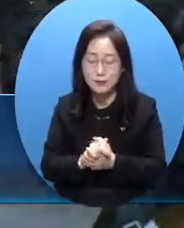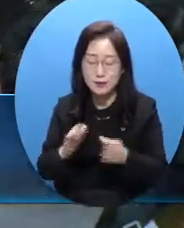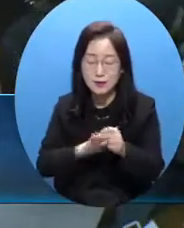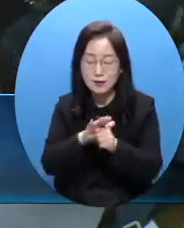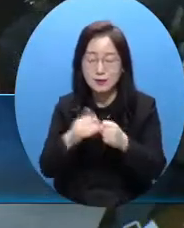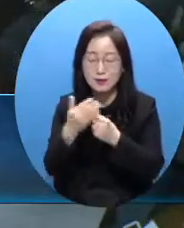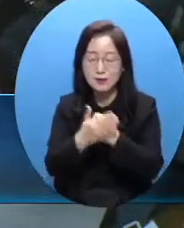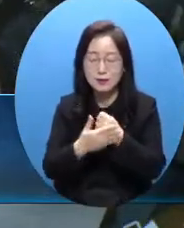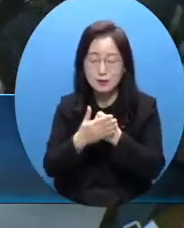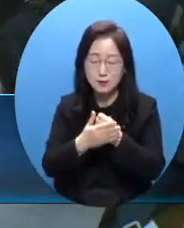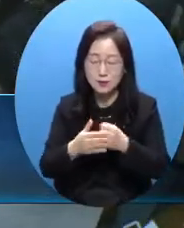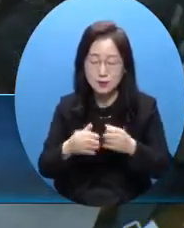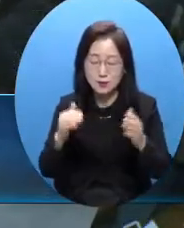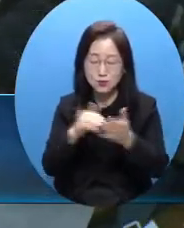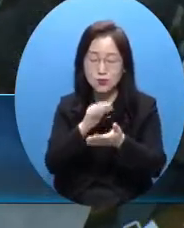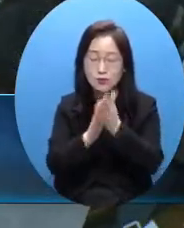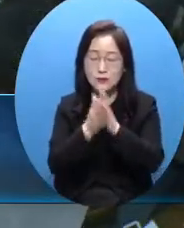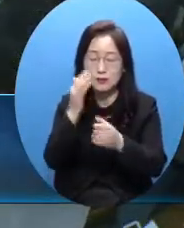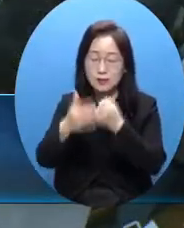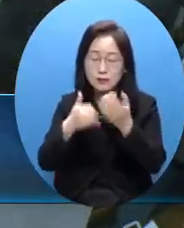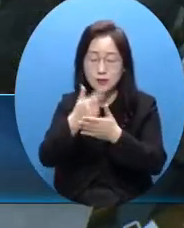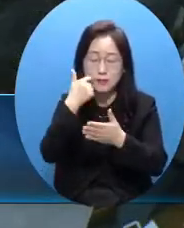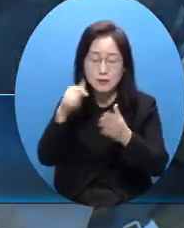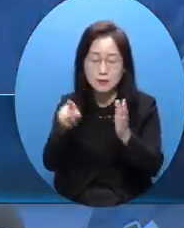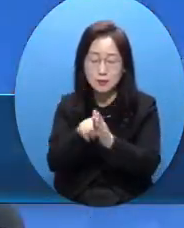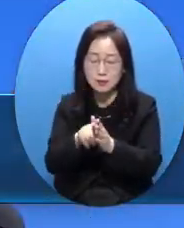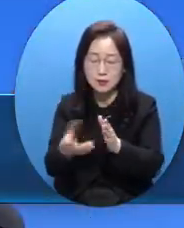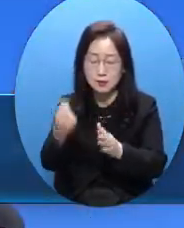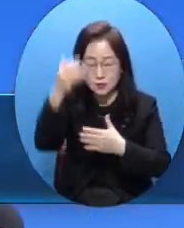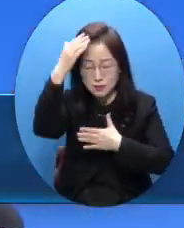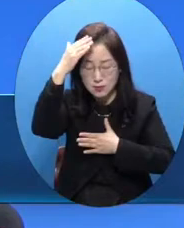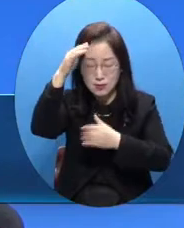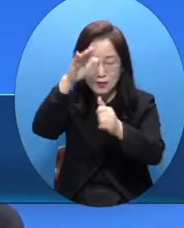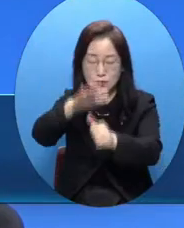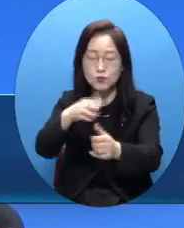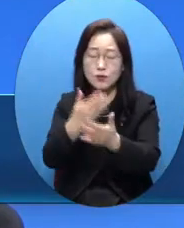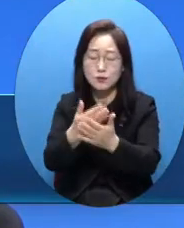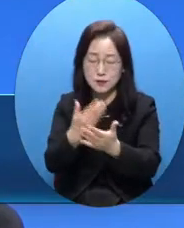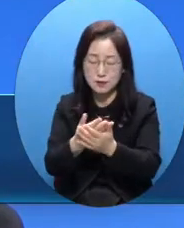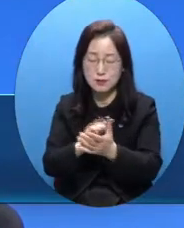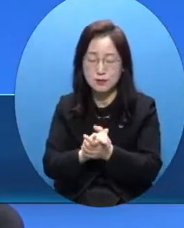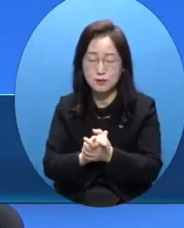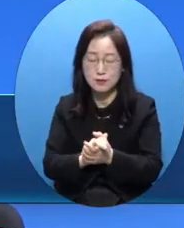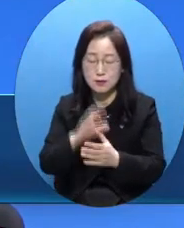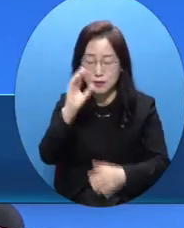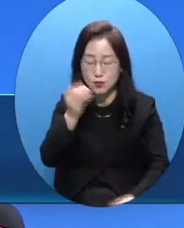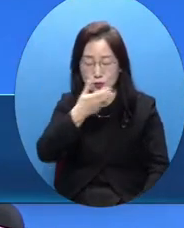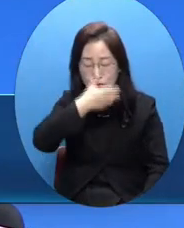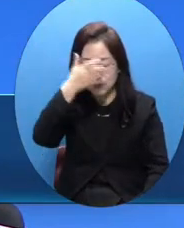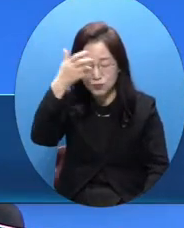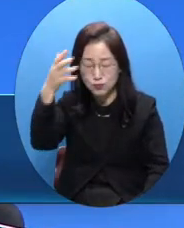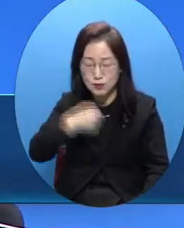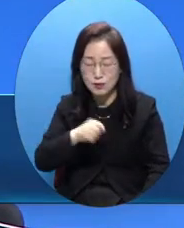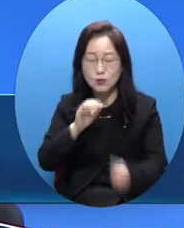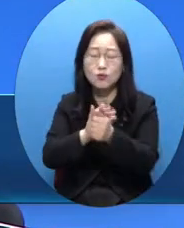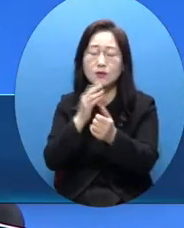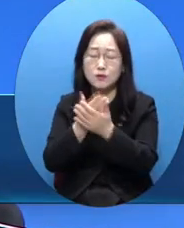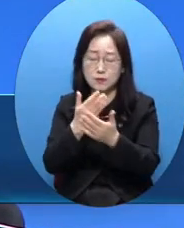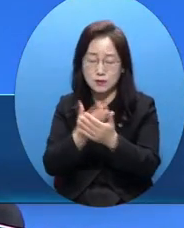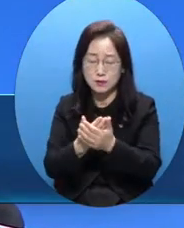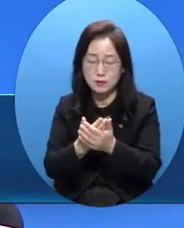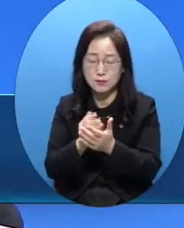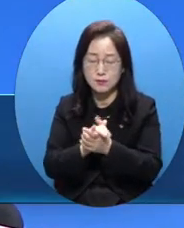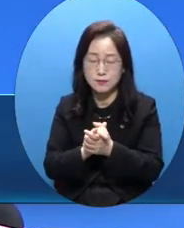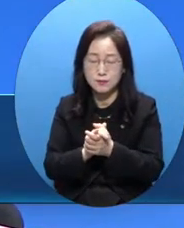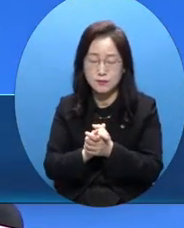if you have any problems Lay Your Hands on the chest do you have any father we have laid out our hands on us come and lay your hands on us let us have a holy